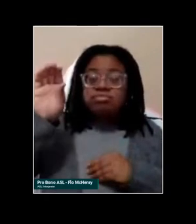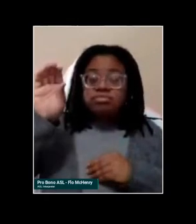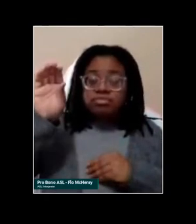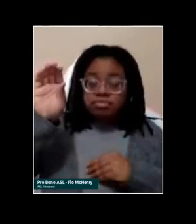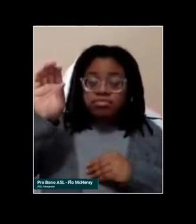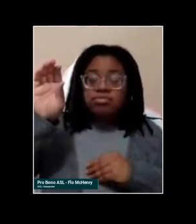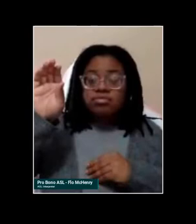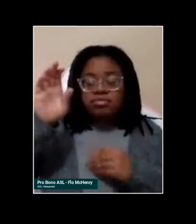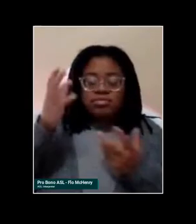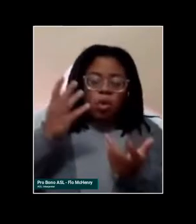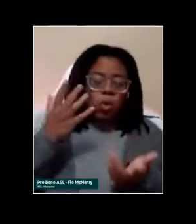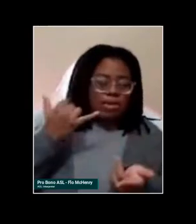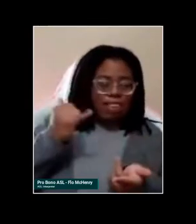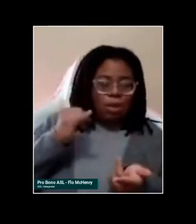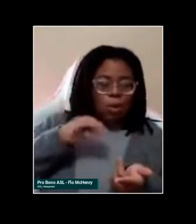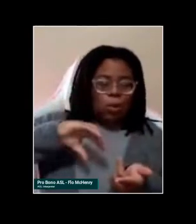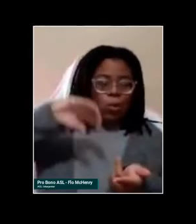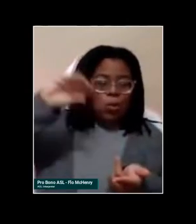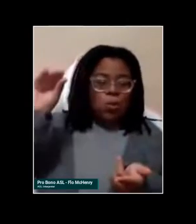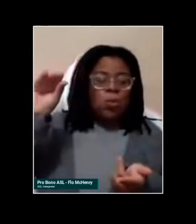or more yellow